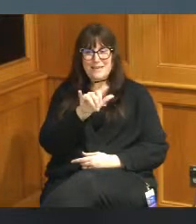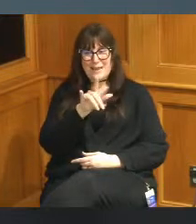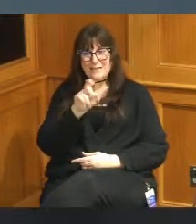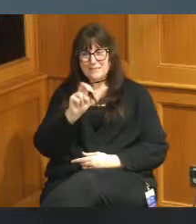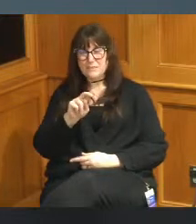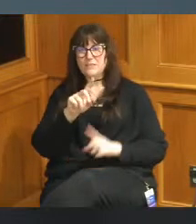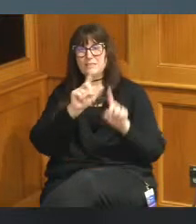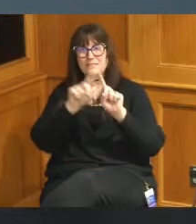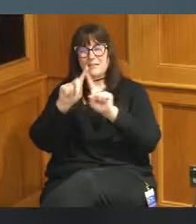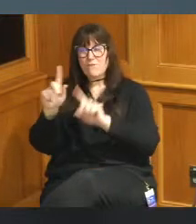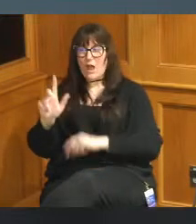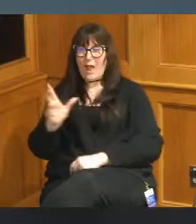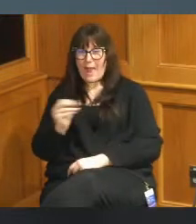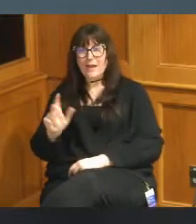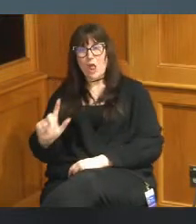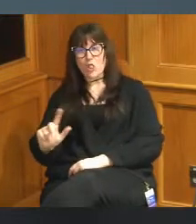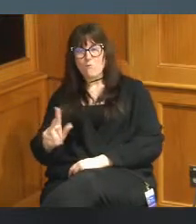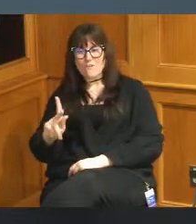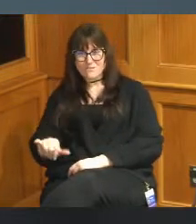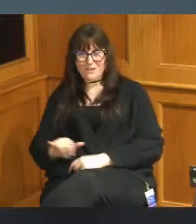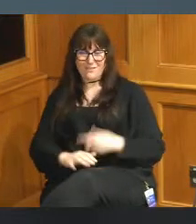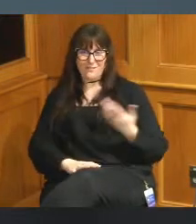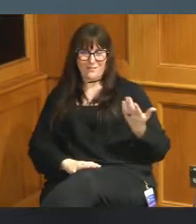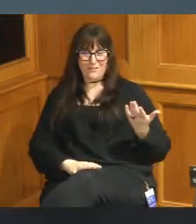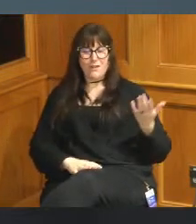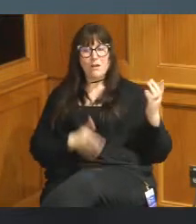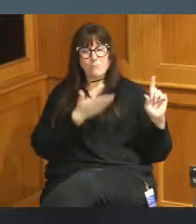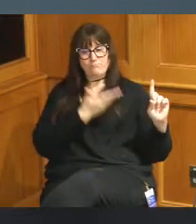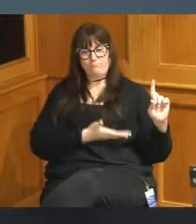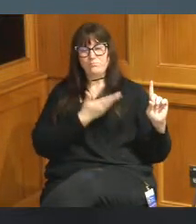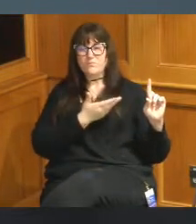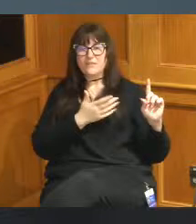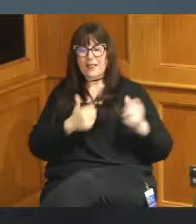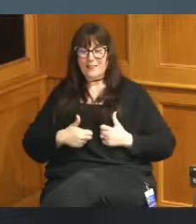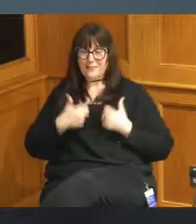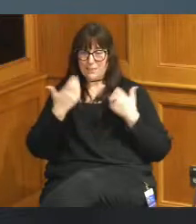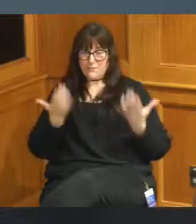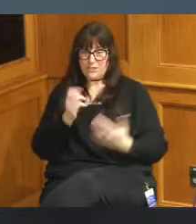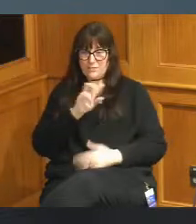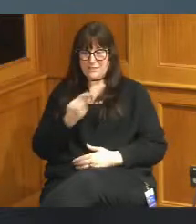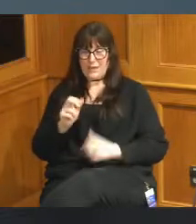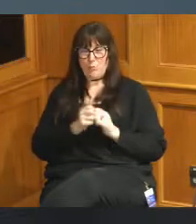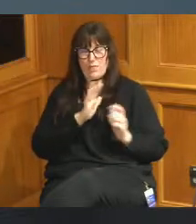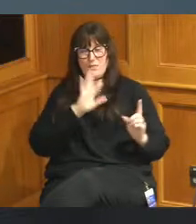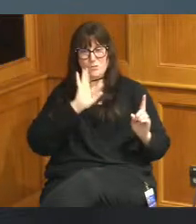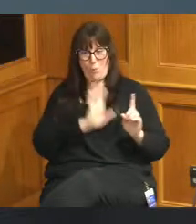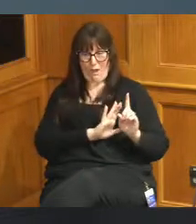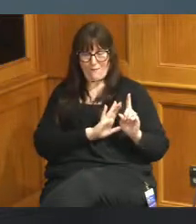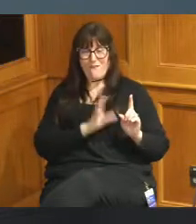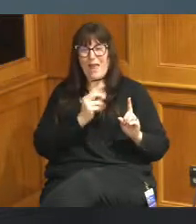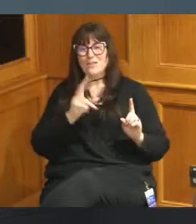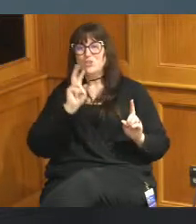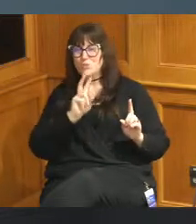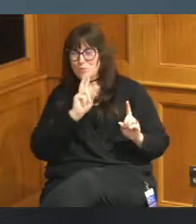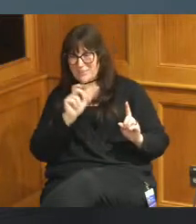Ohio, and Louisville, Kentucky. Whereas Parker resides in Cincinnati with his wife and twin